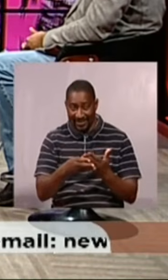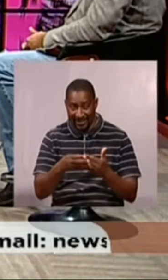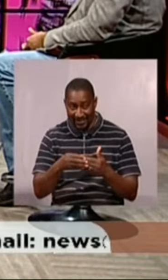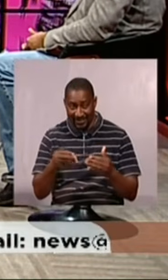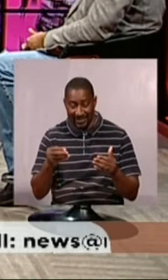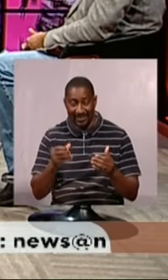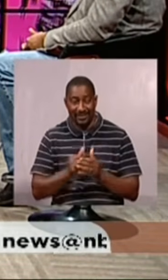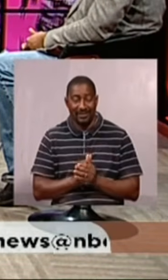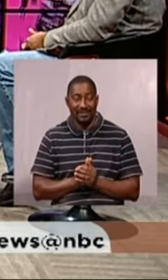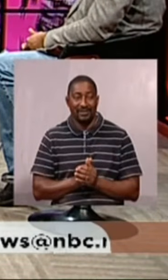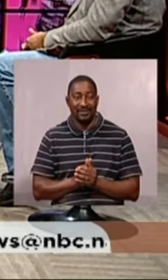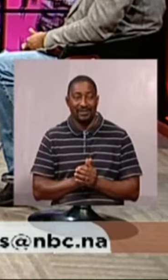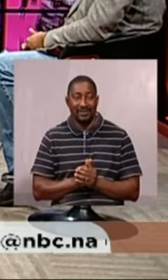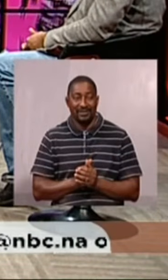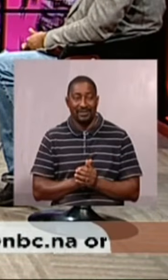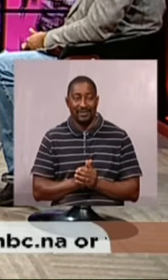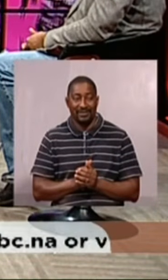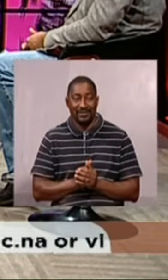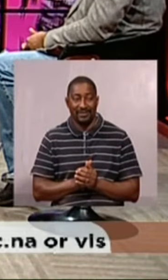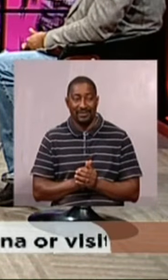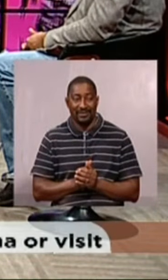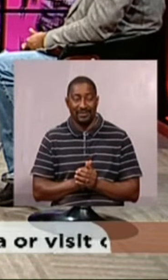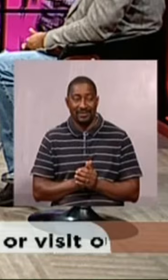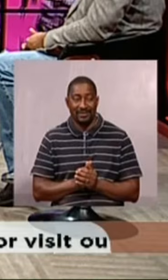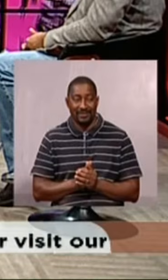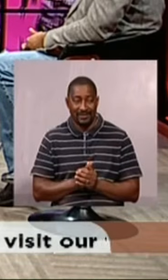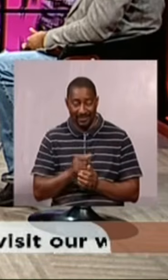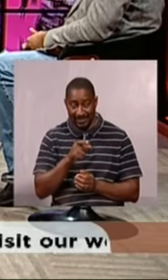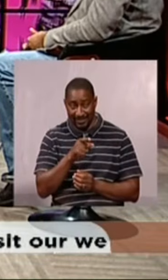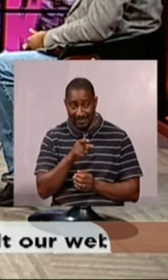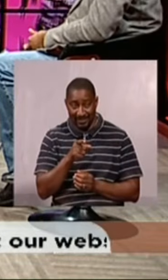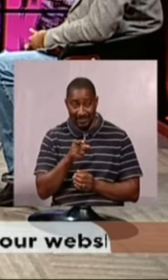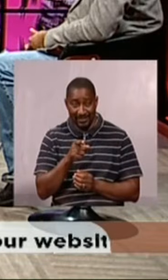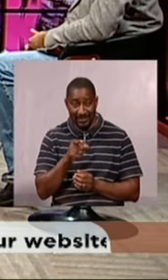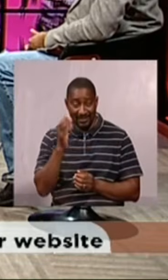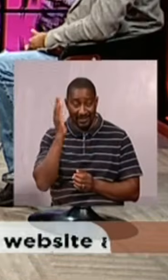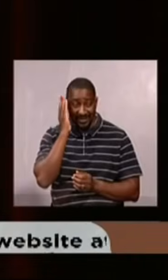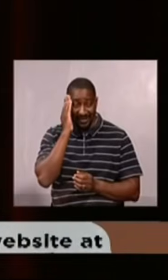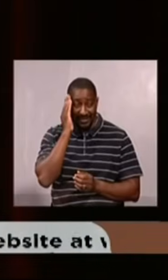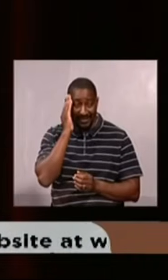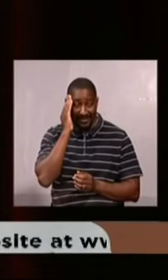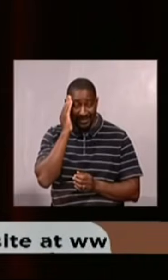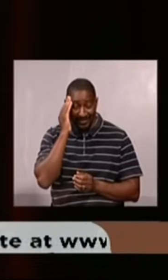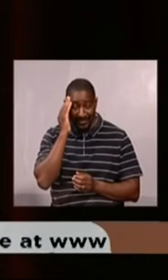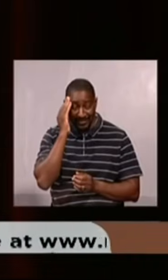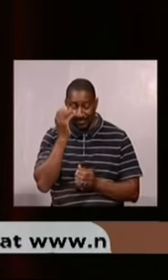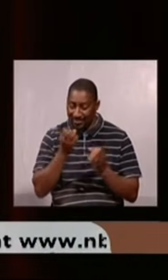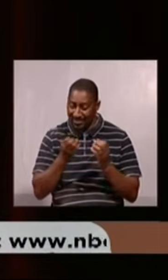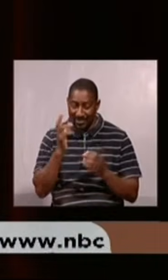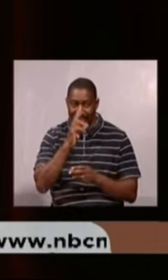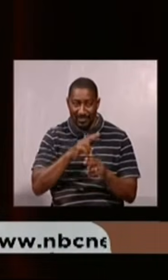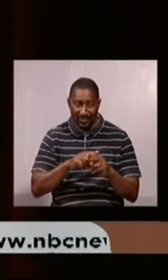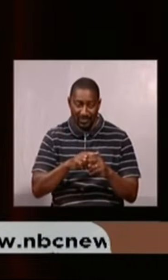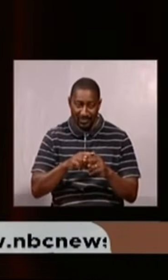are delivering to that brand promise, that in itself is what's going to take up most of the cost. I know that everybody's now a social media expert, and we think